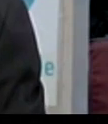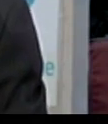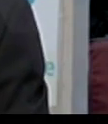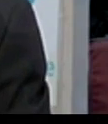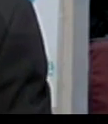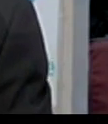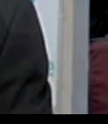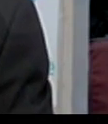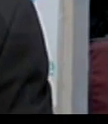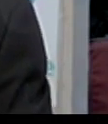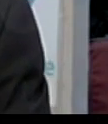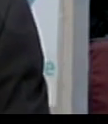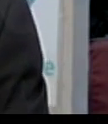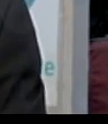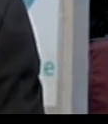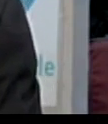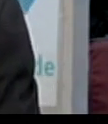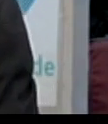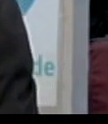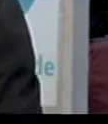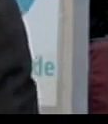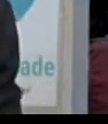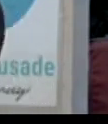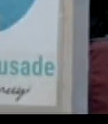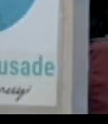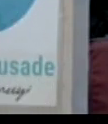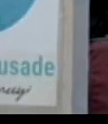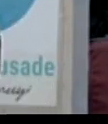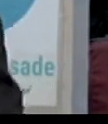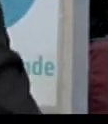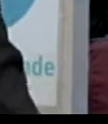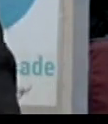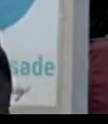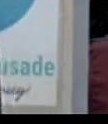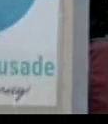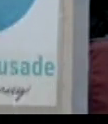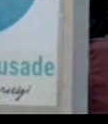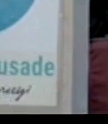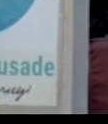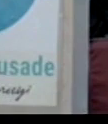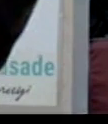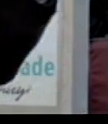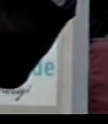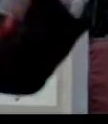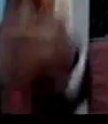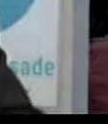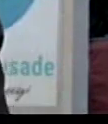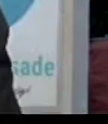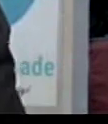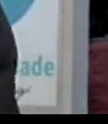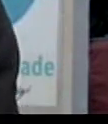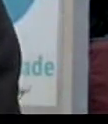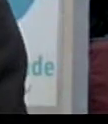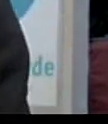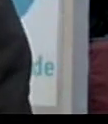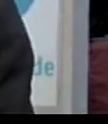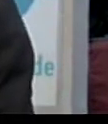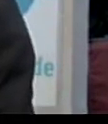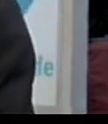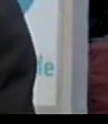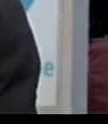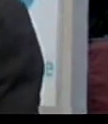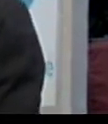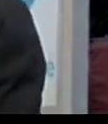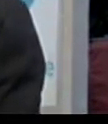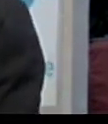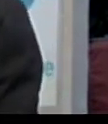name of the Lord as they are watching me. I want to tell you the problem was rolled away. I have to go to our headquarters at Okada to share